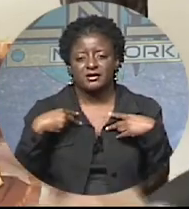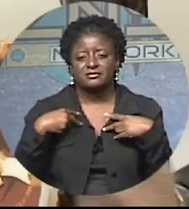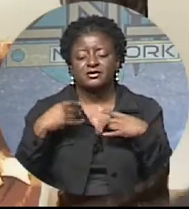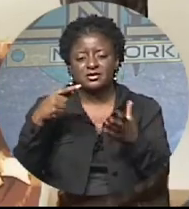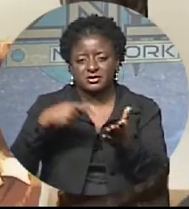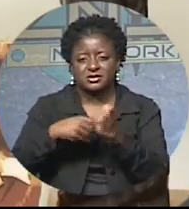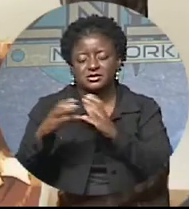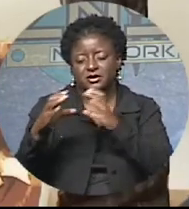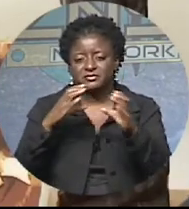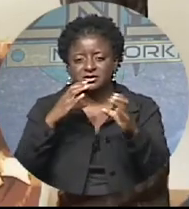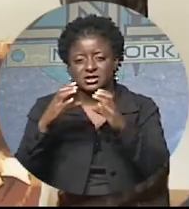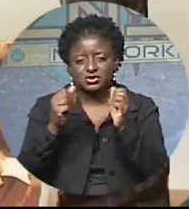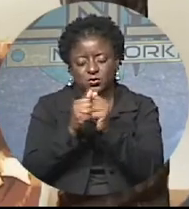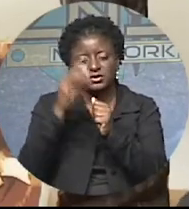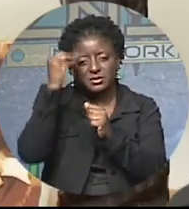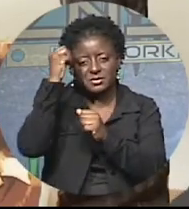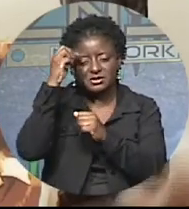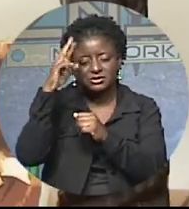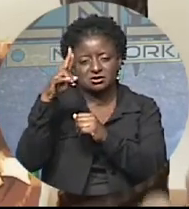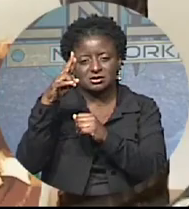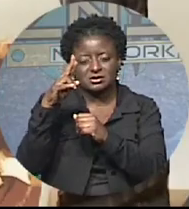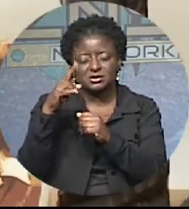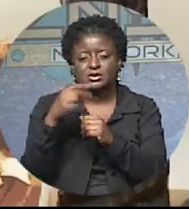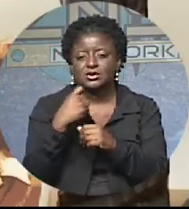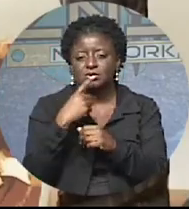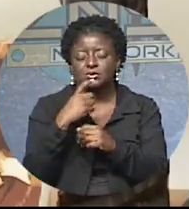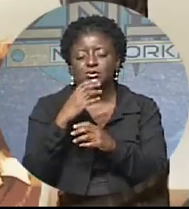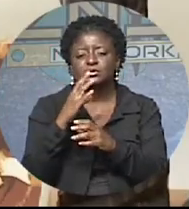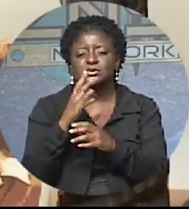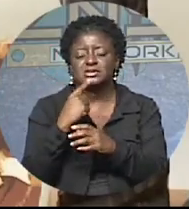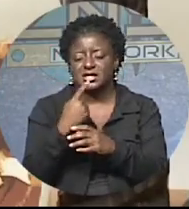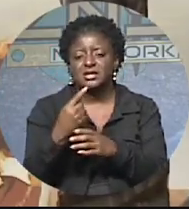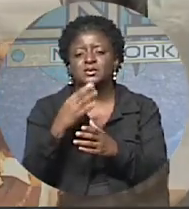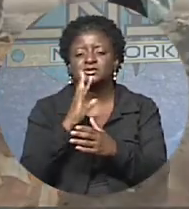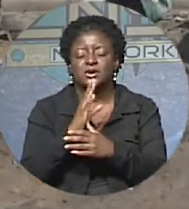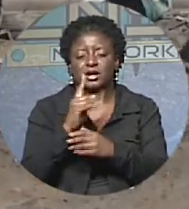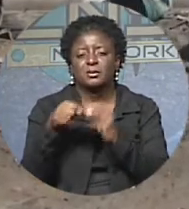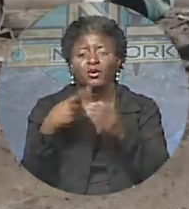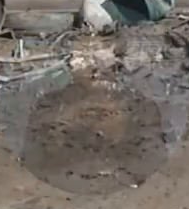and he told me that he will check what happened in this case.